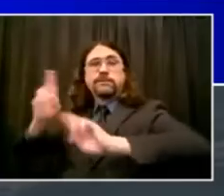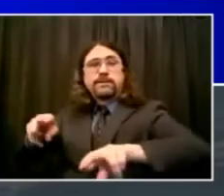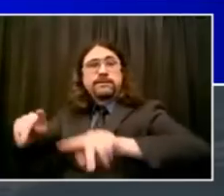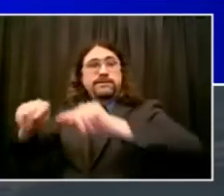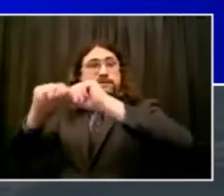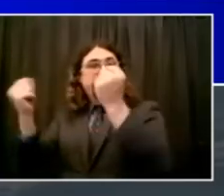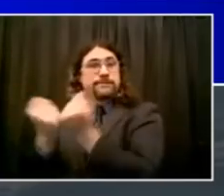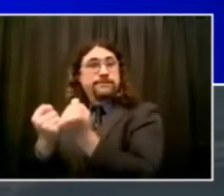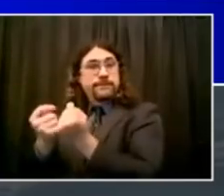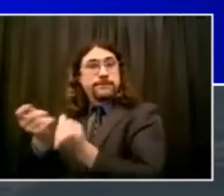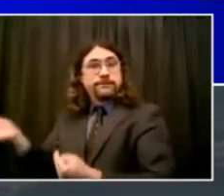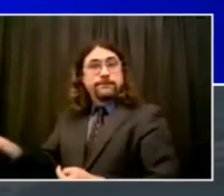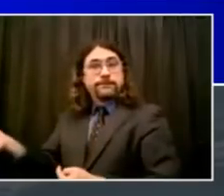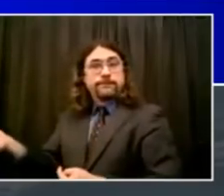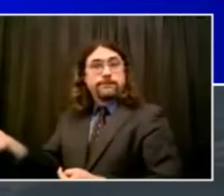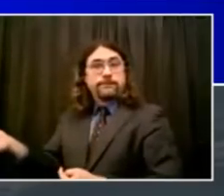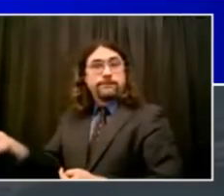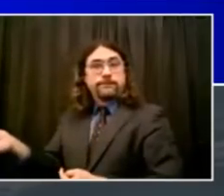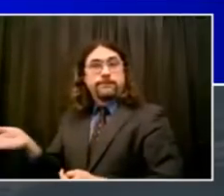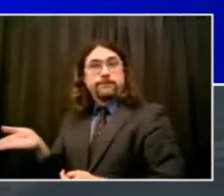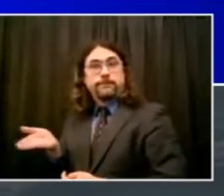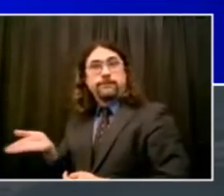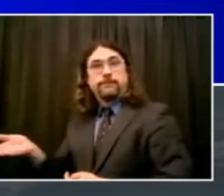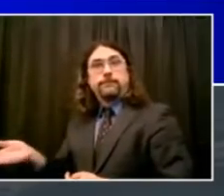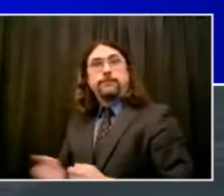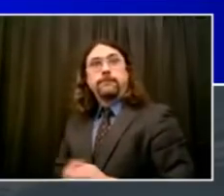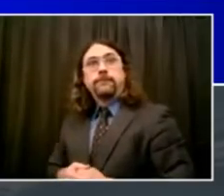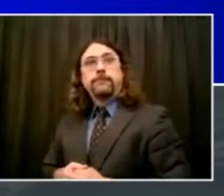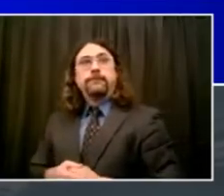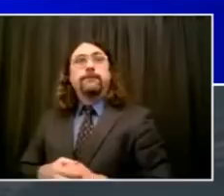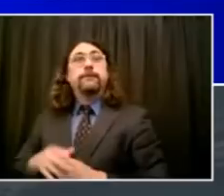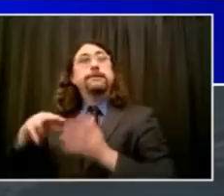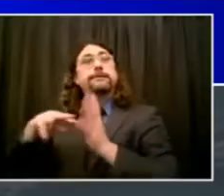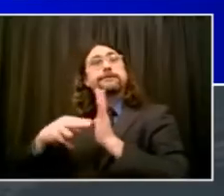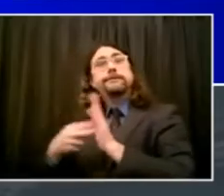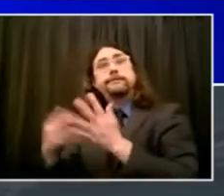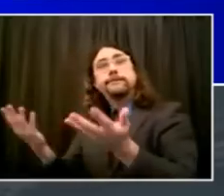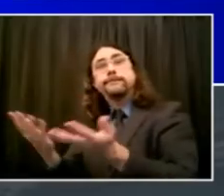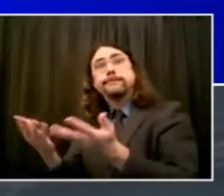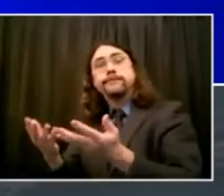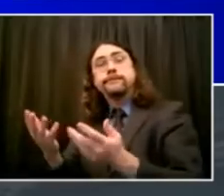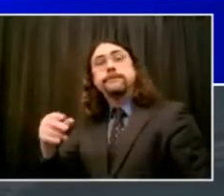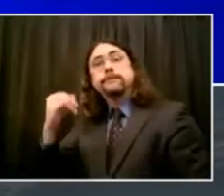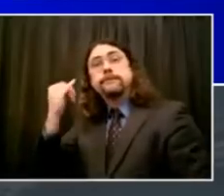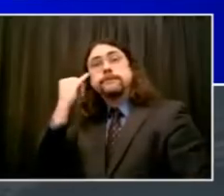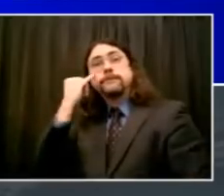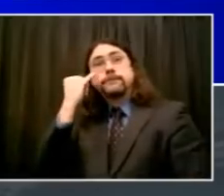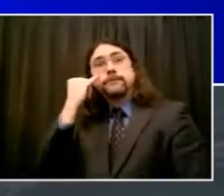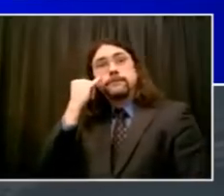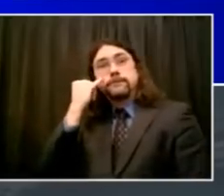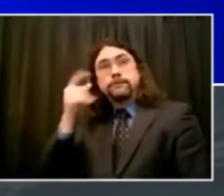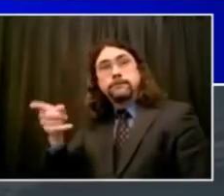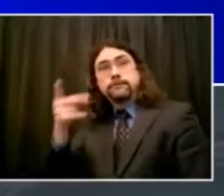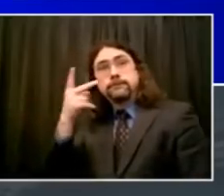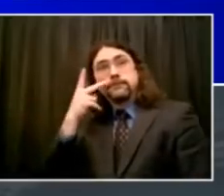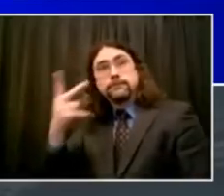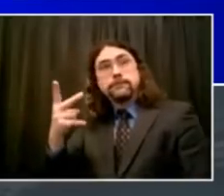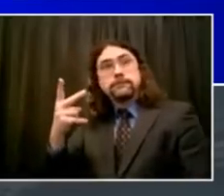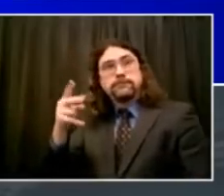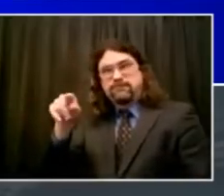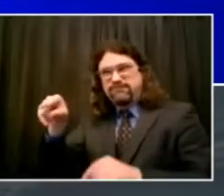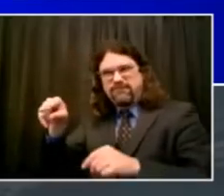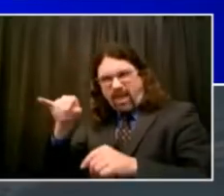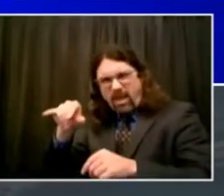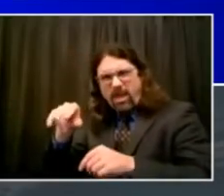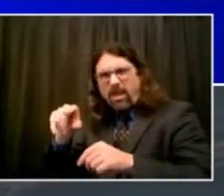wherever we see an outbreak, even if it's as localized as happening in a single nursing home, we want to go right at it. We want to act immediately.